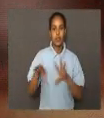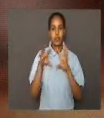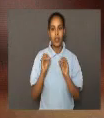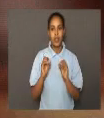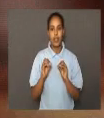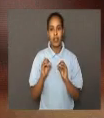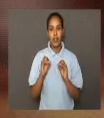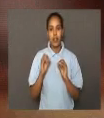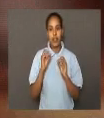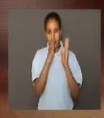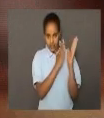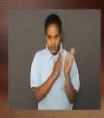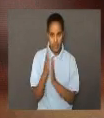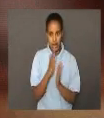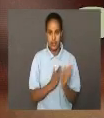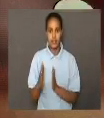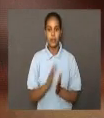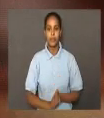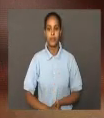Students, let's get ready.